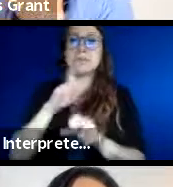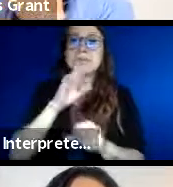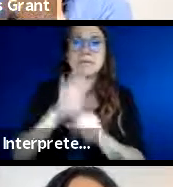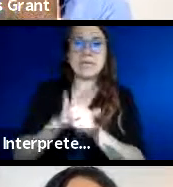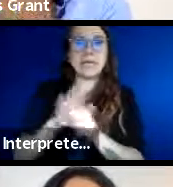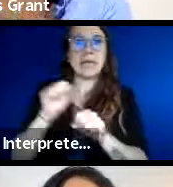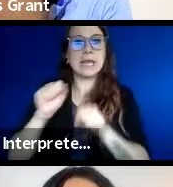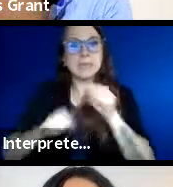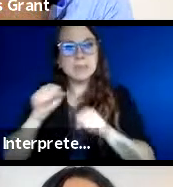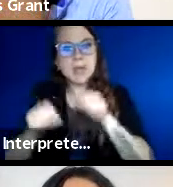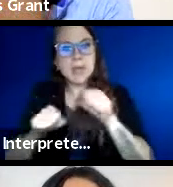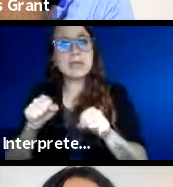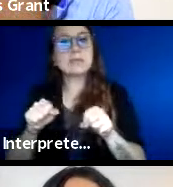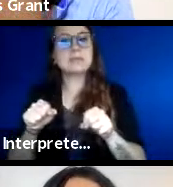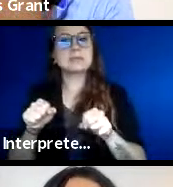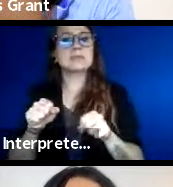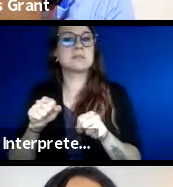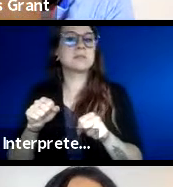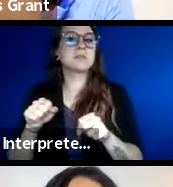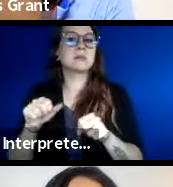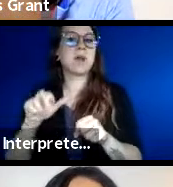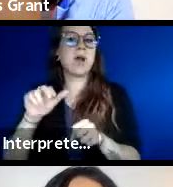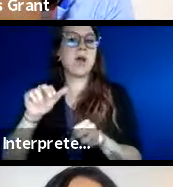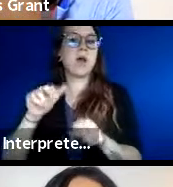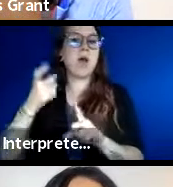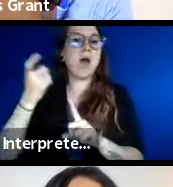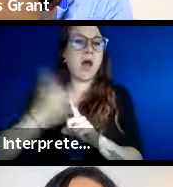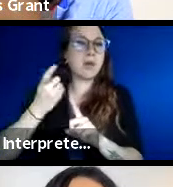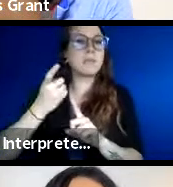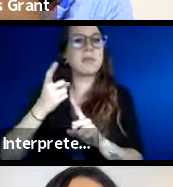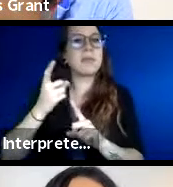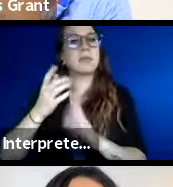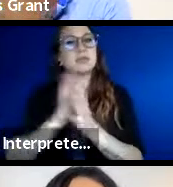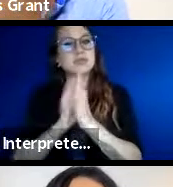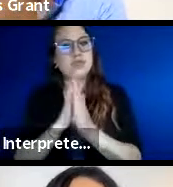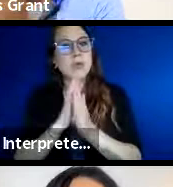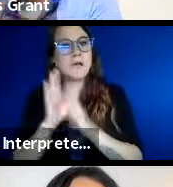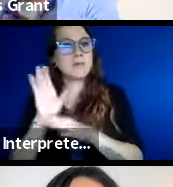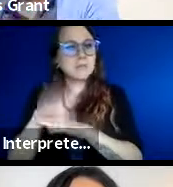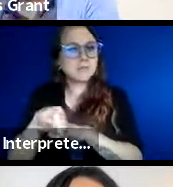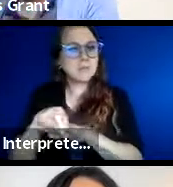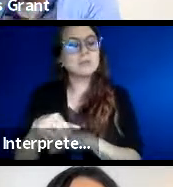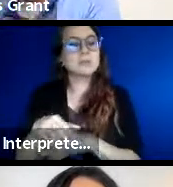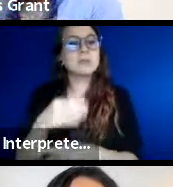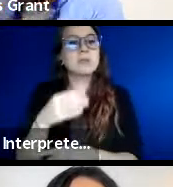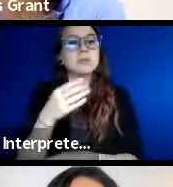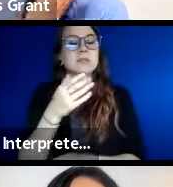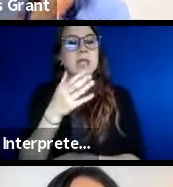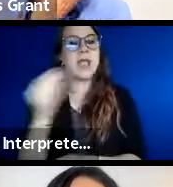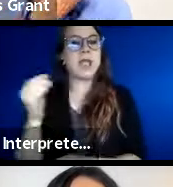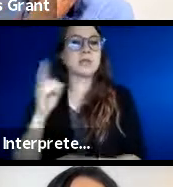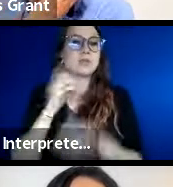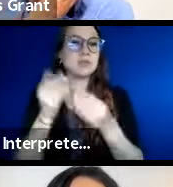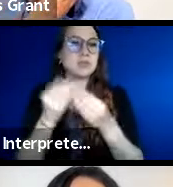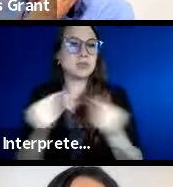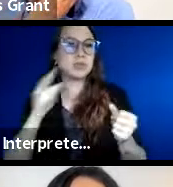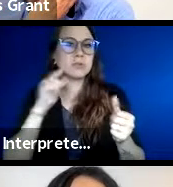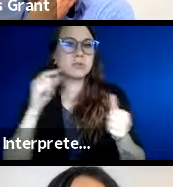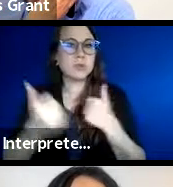investments in automated traffic enforcement, and the investments to cures for